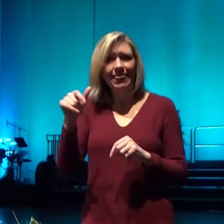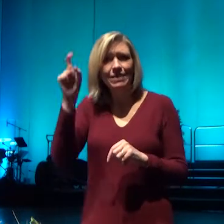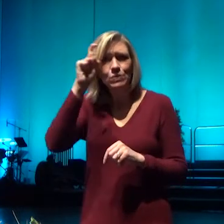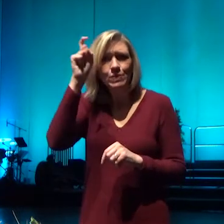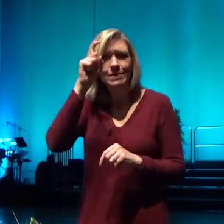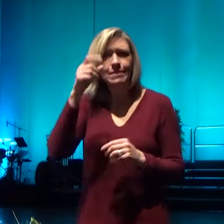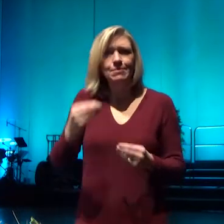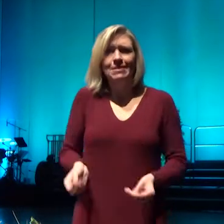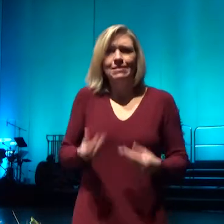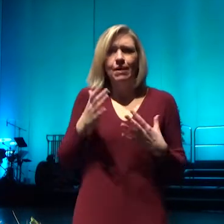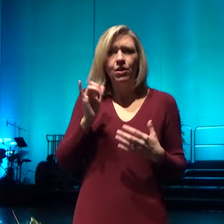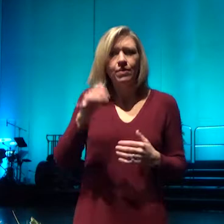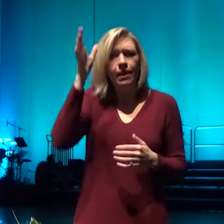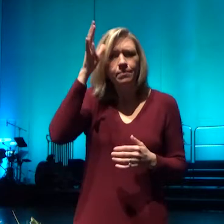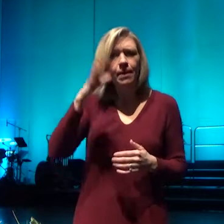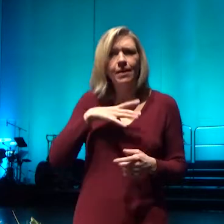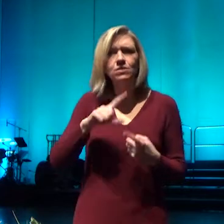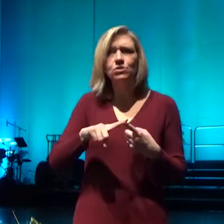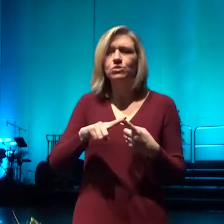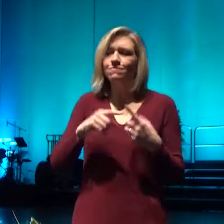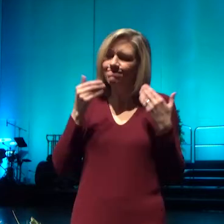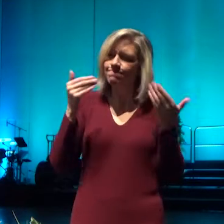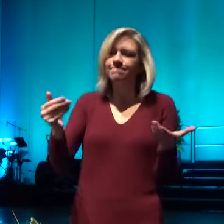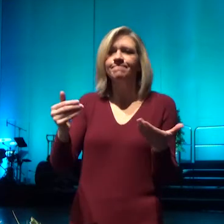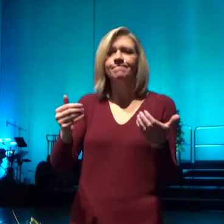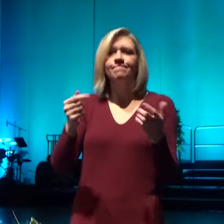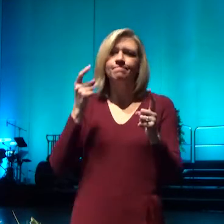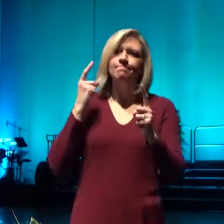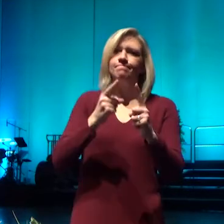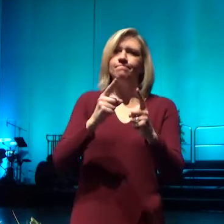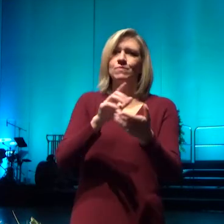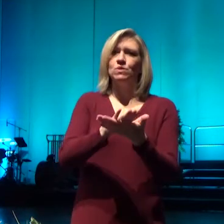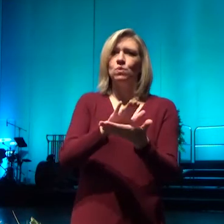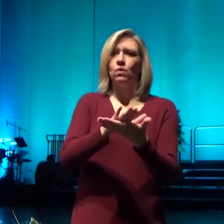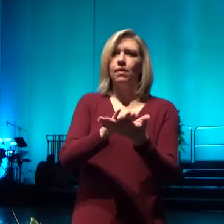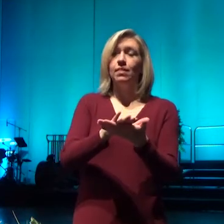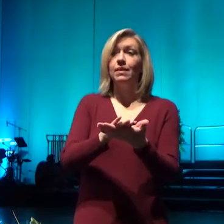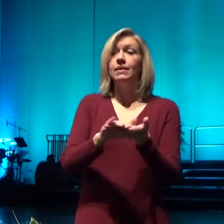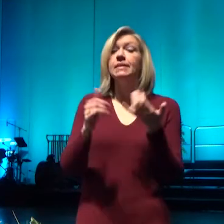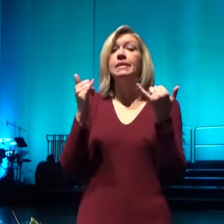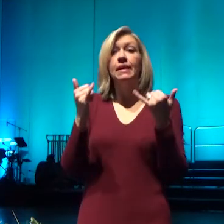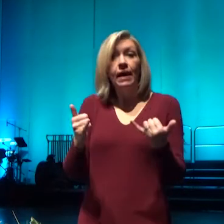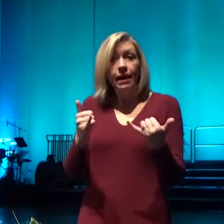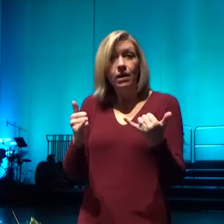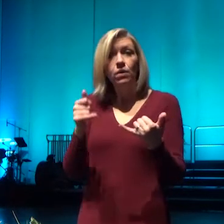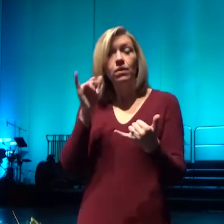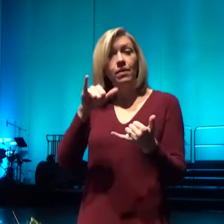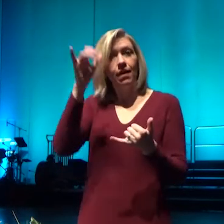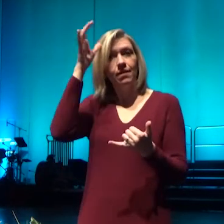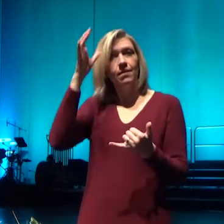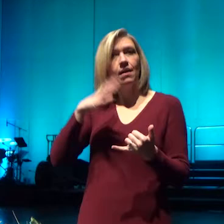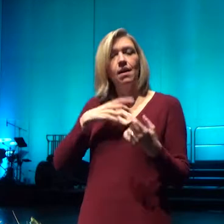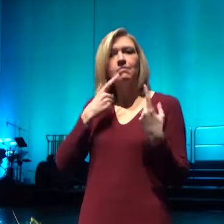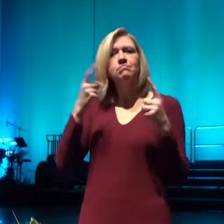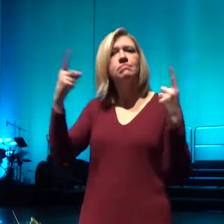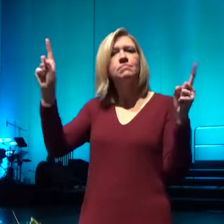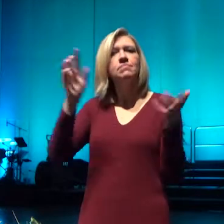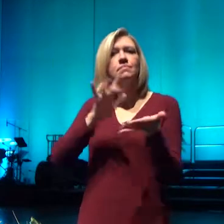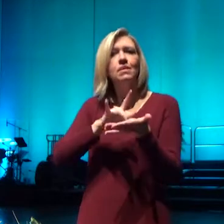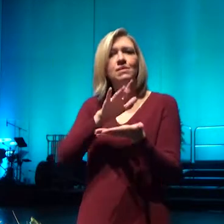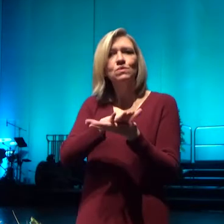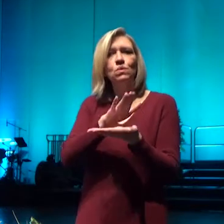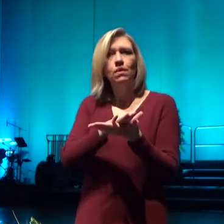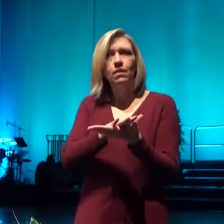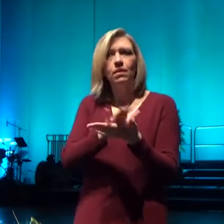he began to just get into school. Let the means show themselves. And now he's succeeding in medical school. Isn't that